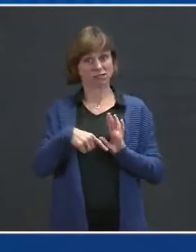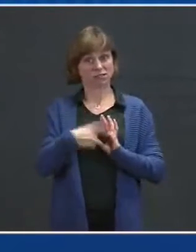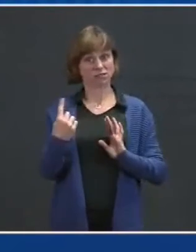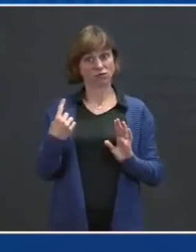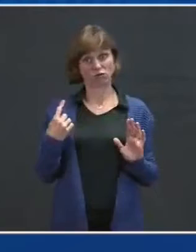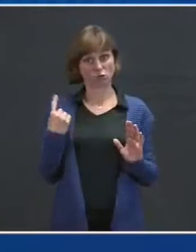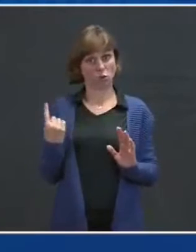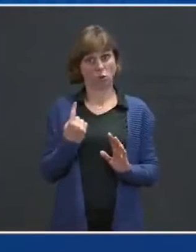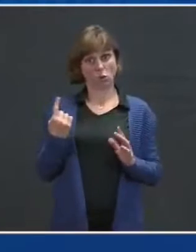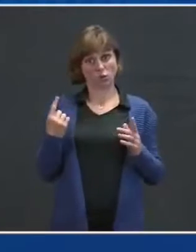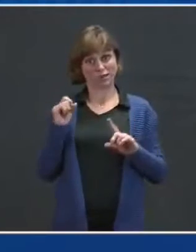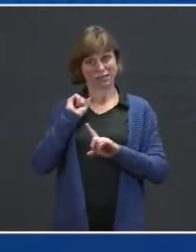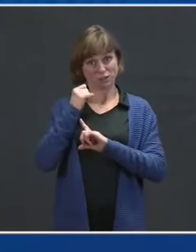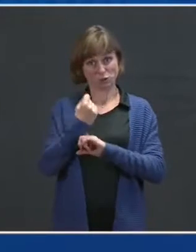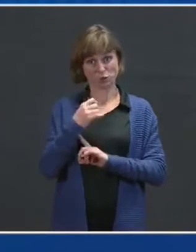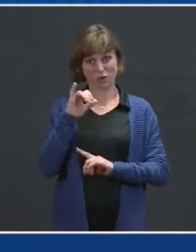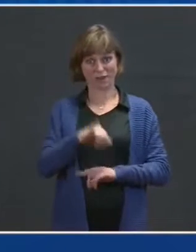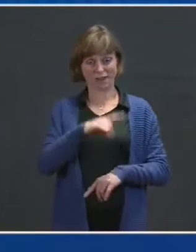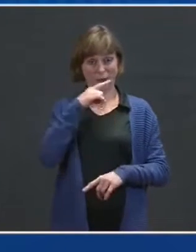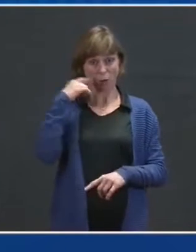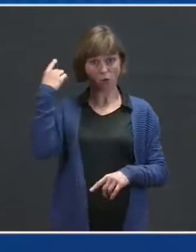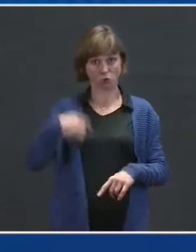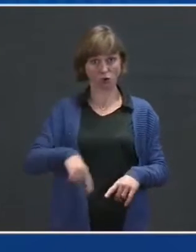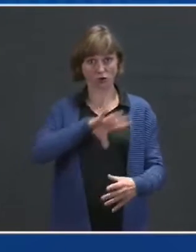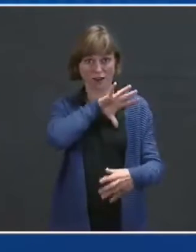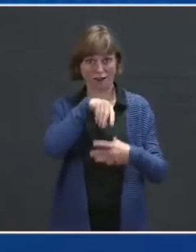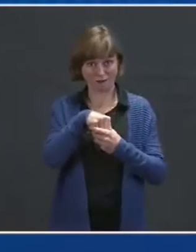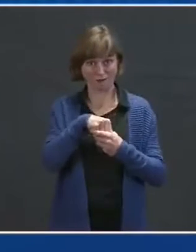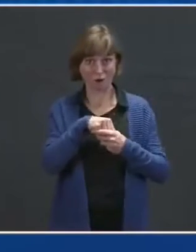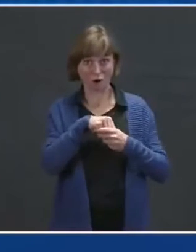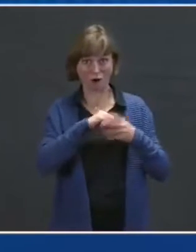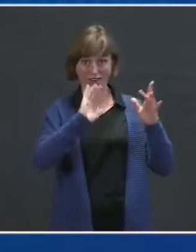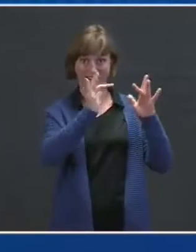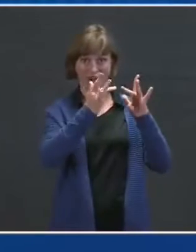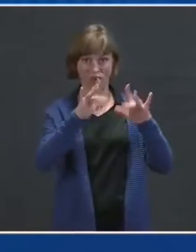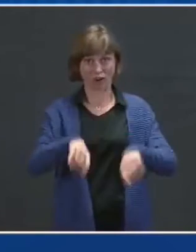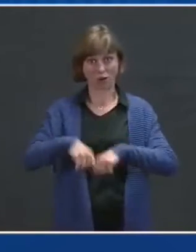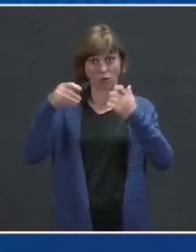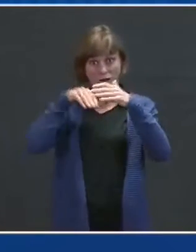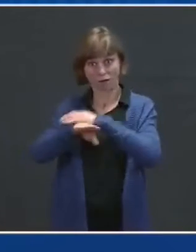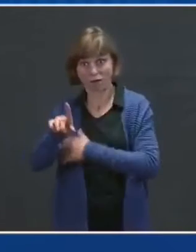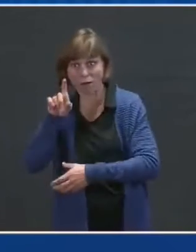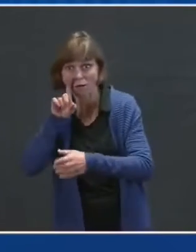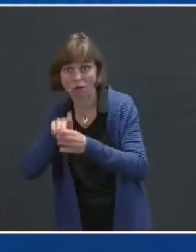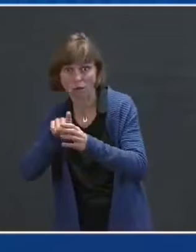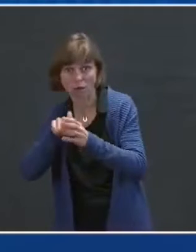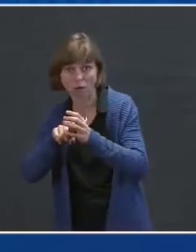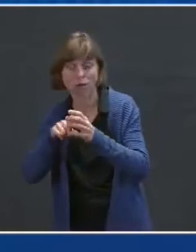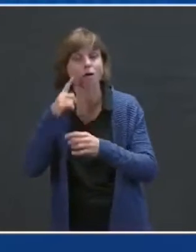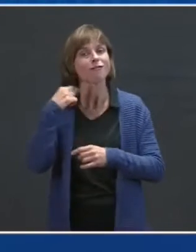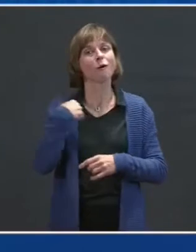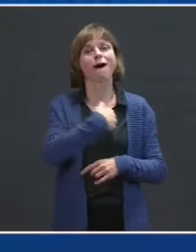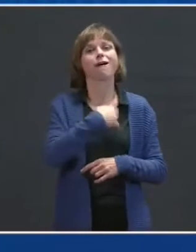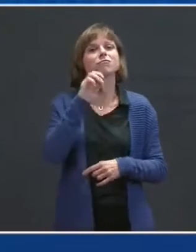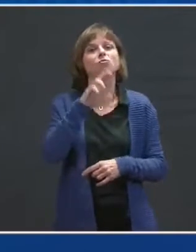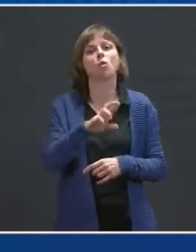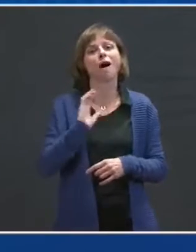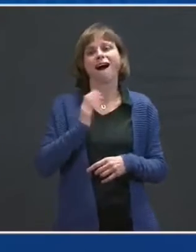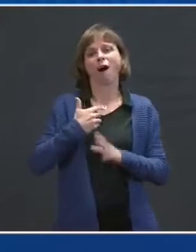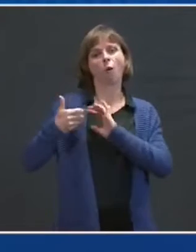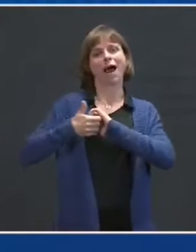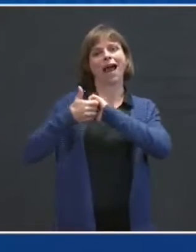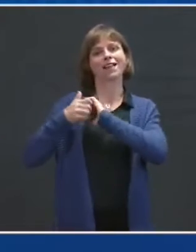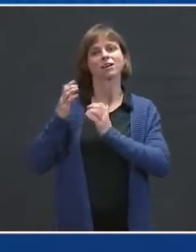cyber activity of likely Russian origin, either for us or for our allies and partners. So as we contemplate future